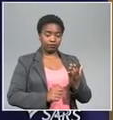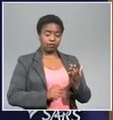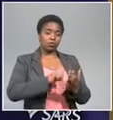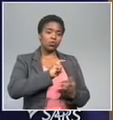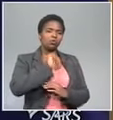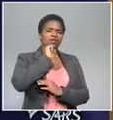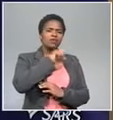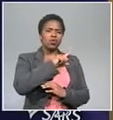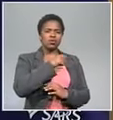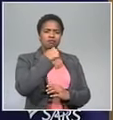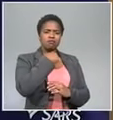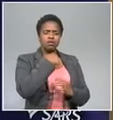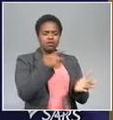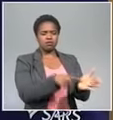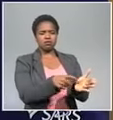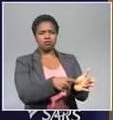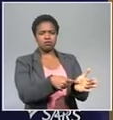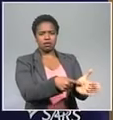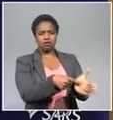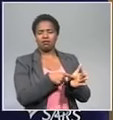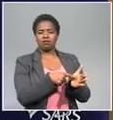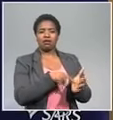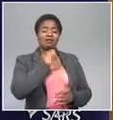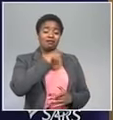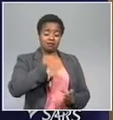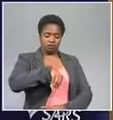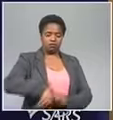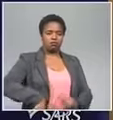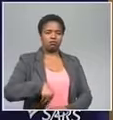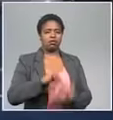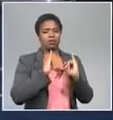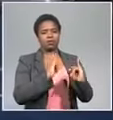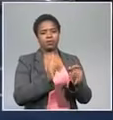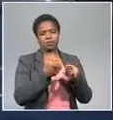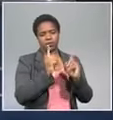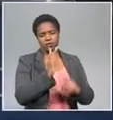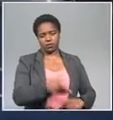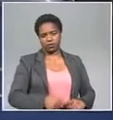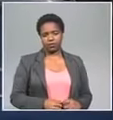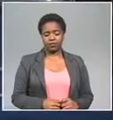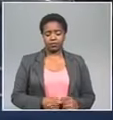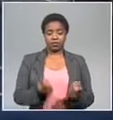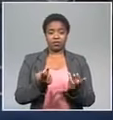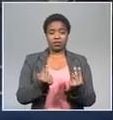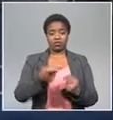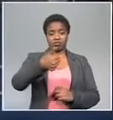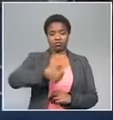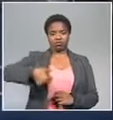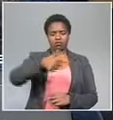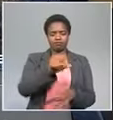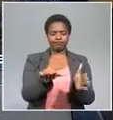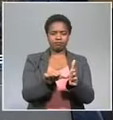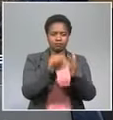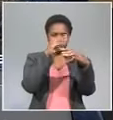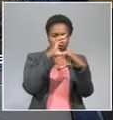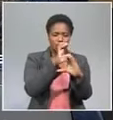false declarations is fraud and have serious consequences. The new commissioner says it's also vital to focus